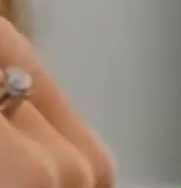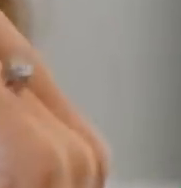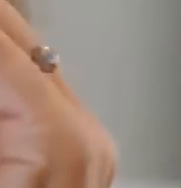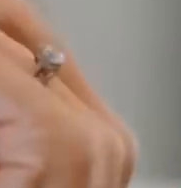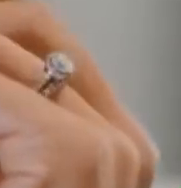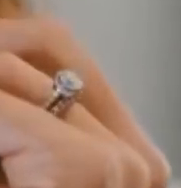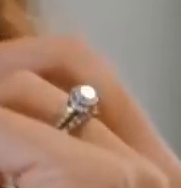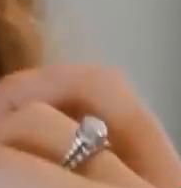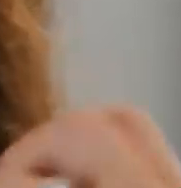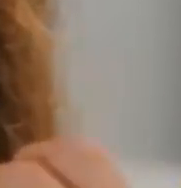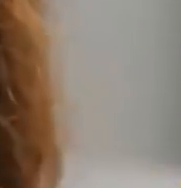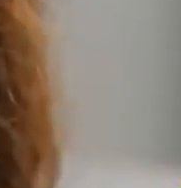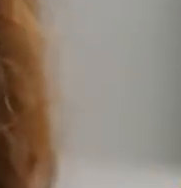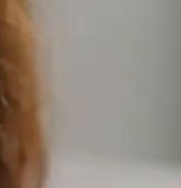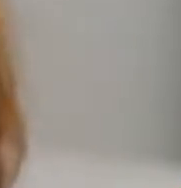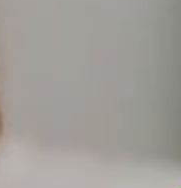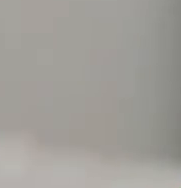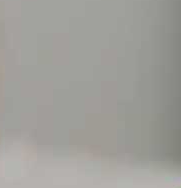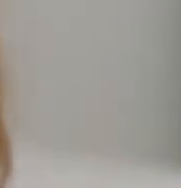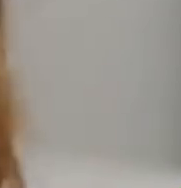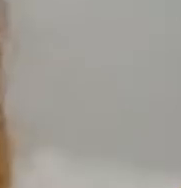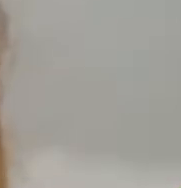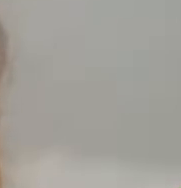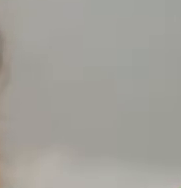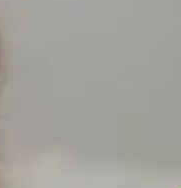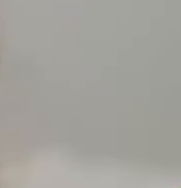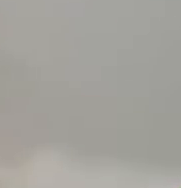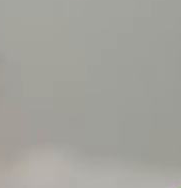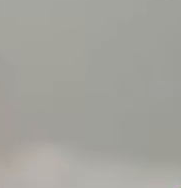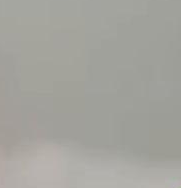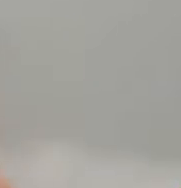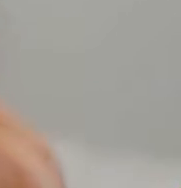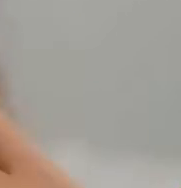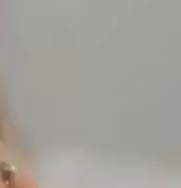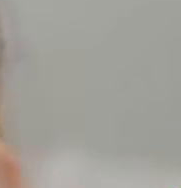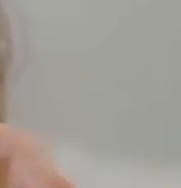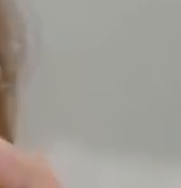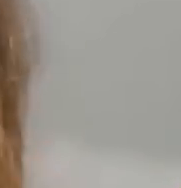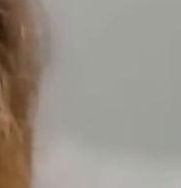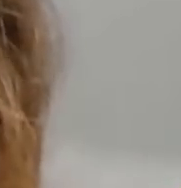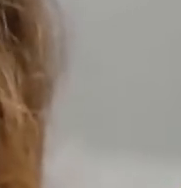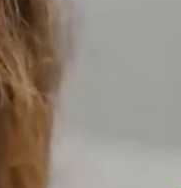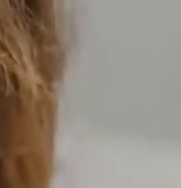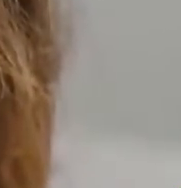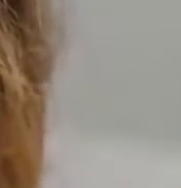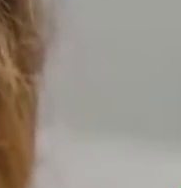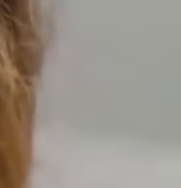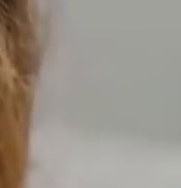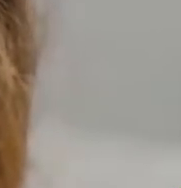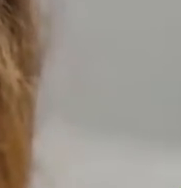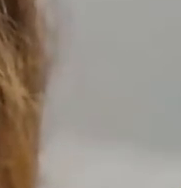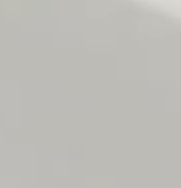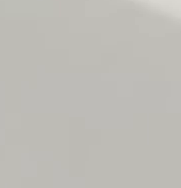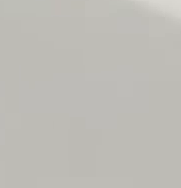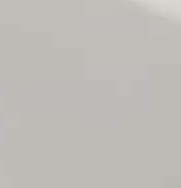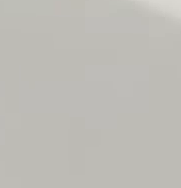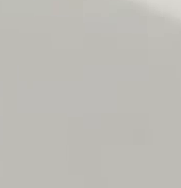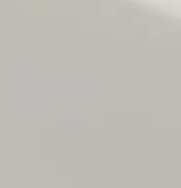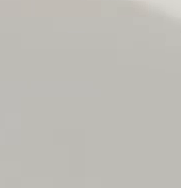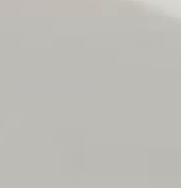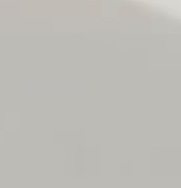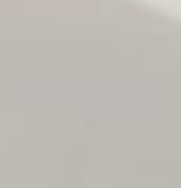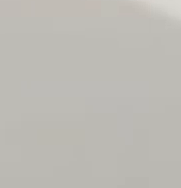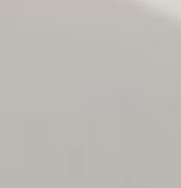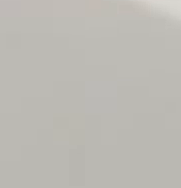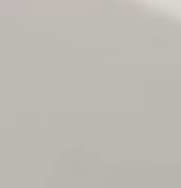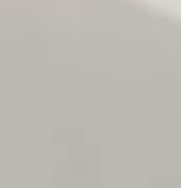mask off and on or adjusting it, only touch the elasticated strings or the string around the top of your head. When removing